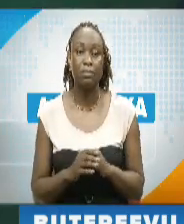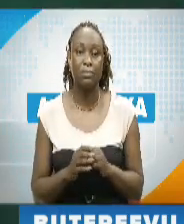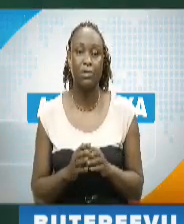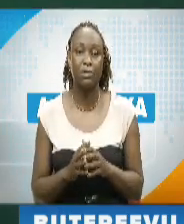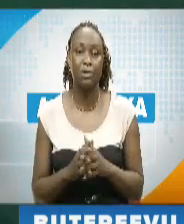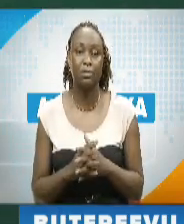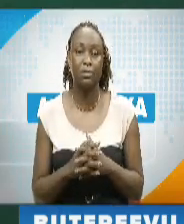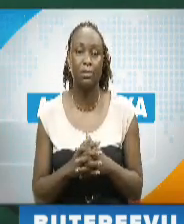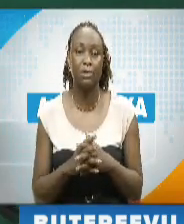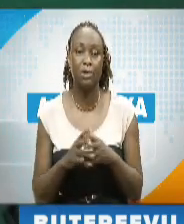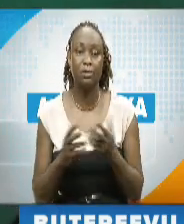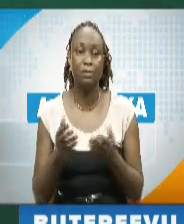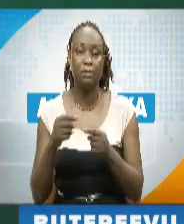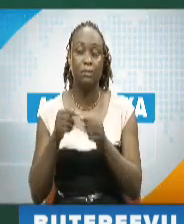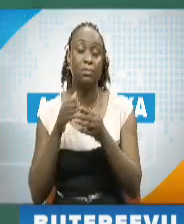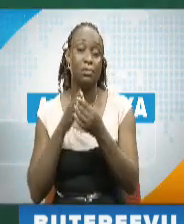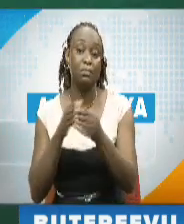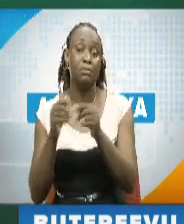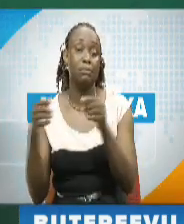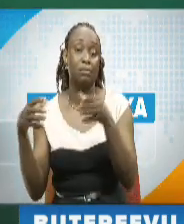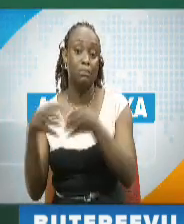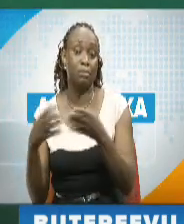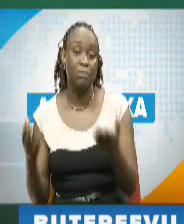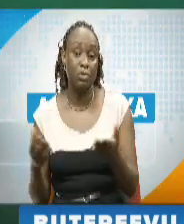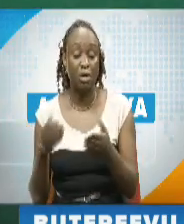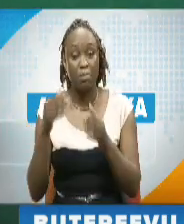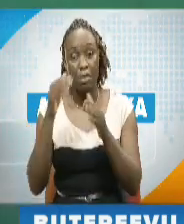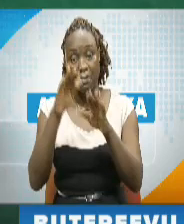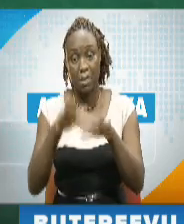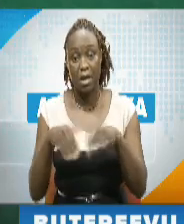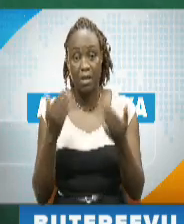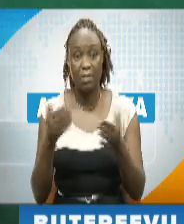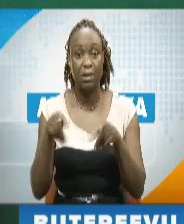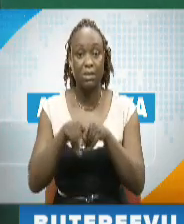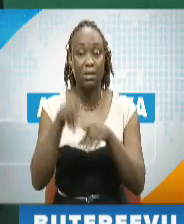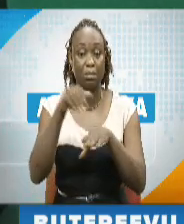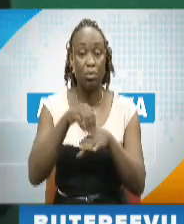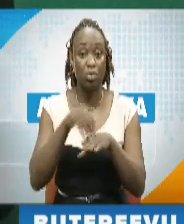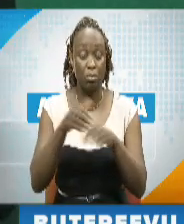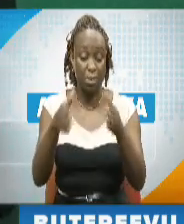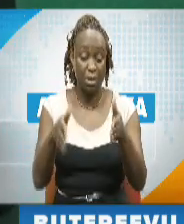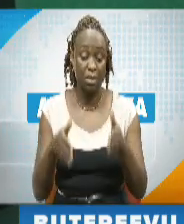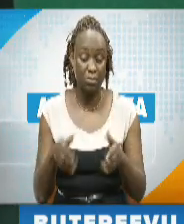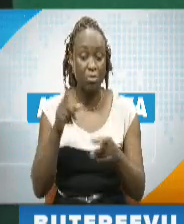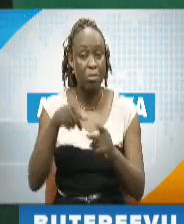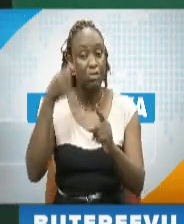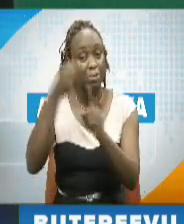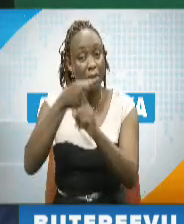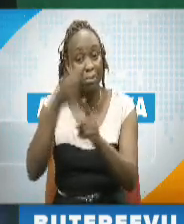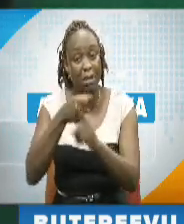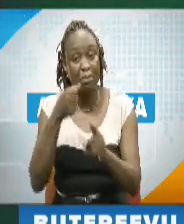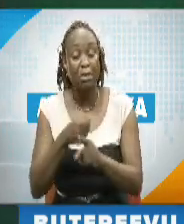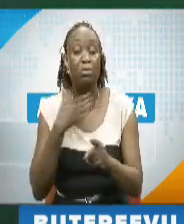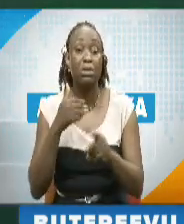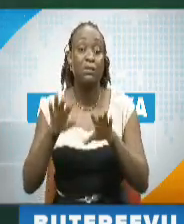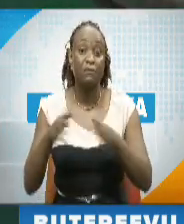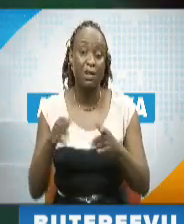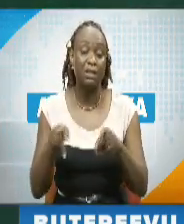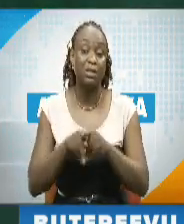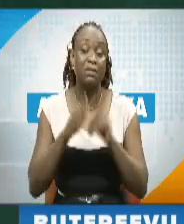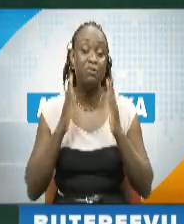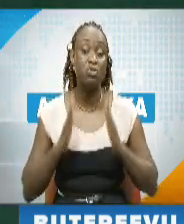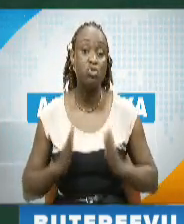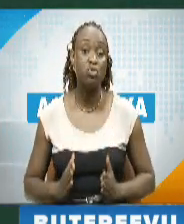Akulira oludda oluwabula gavumenti mu Palamenti Mathias Mpuuga Nsamba ayogedde ku Henry Kyemba ng'eyalwanirira ennyo obwenkanya ssaako n'eddembe